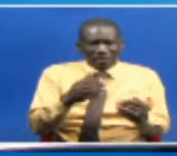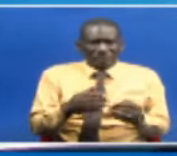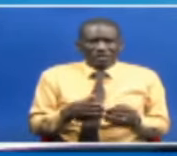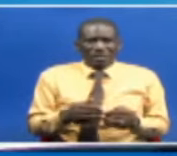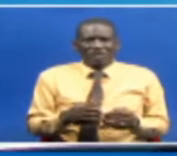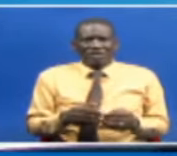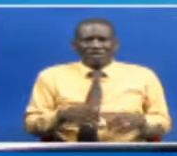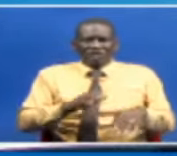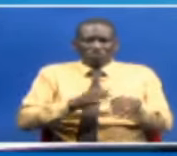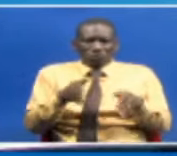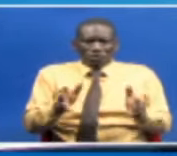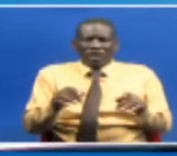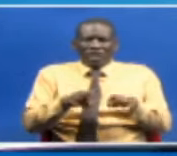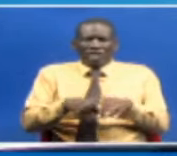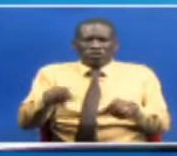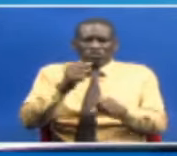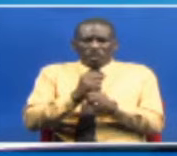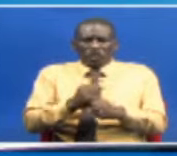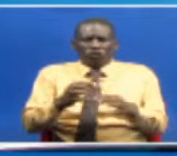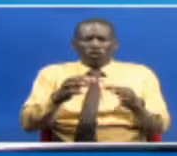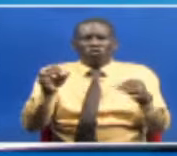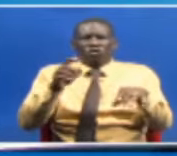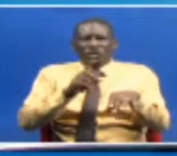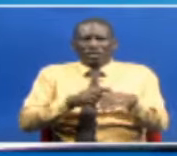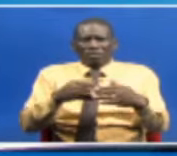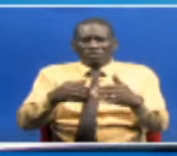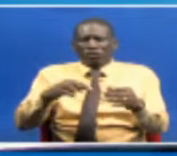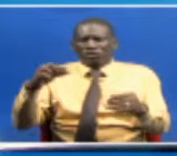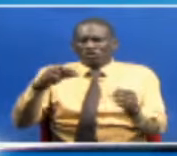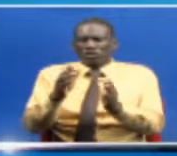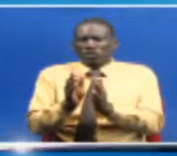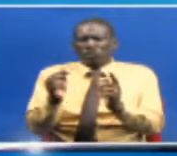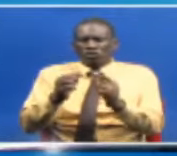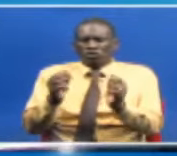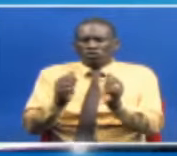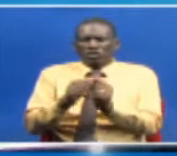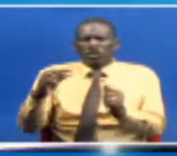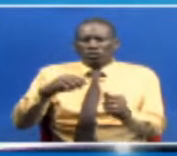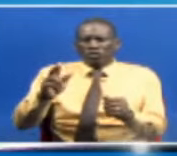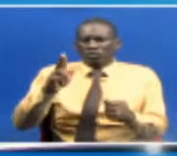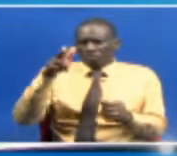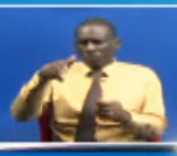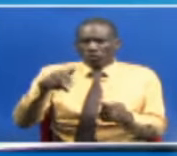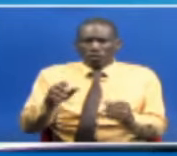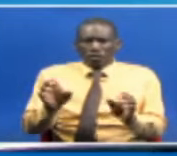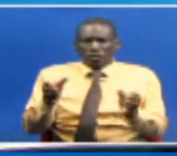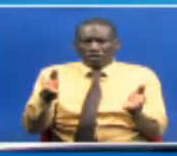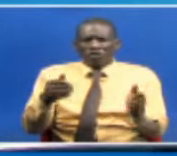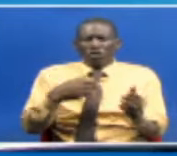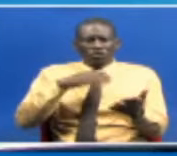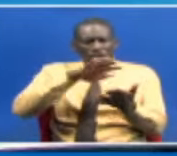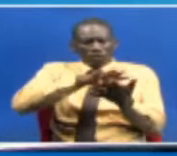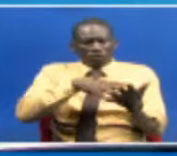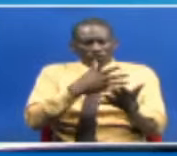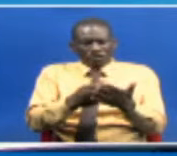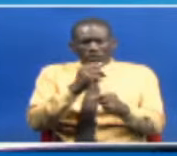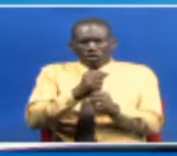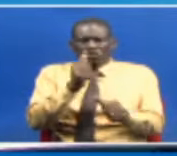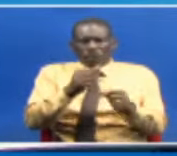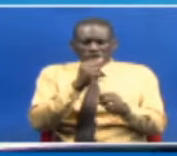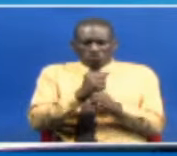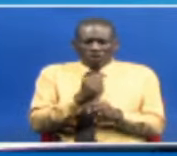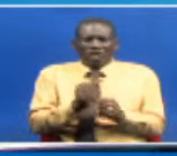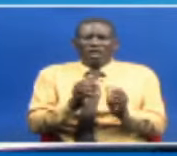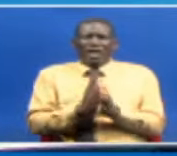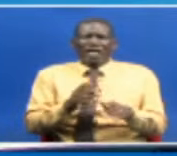like we did for a long time before the G2G with petroleum products. So we have a framework which is working. And when